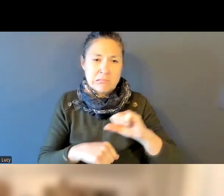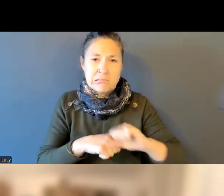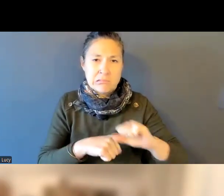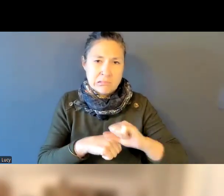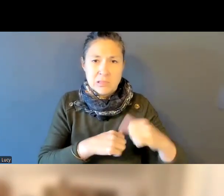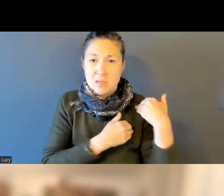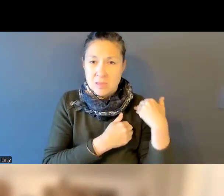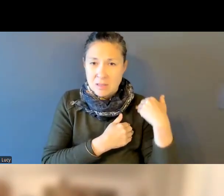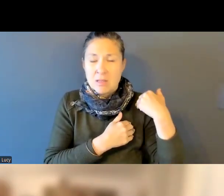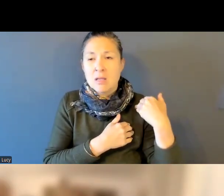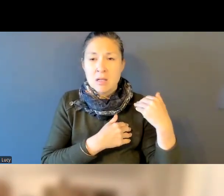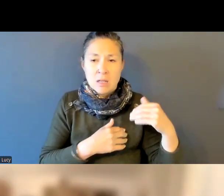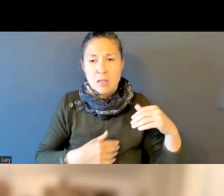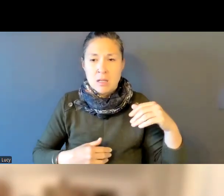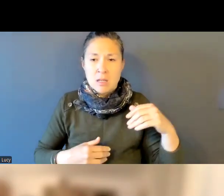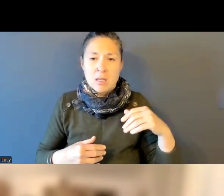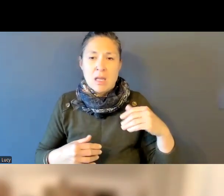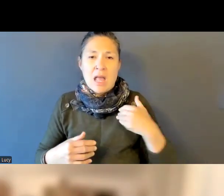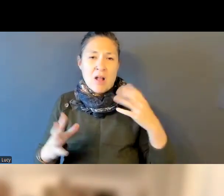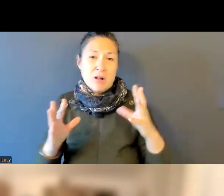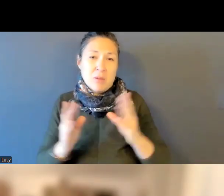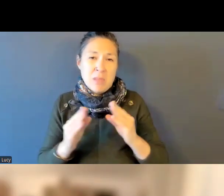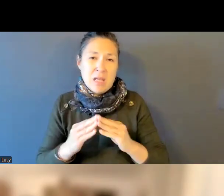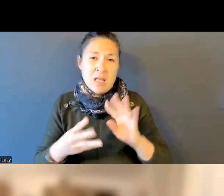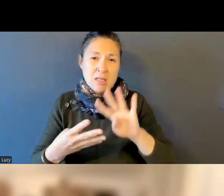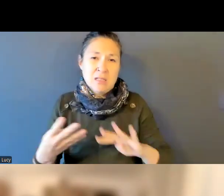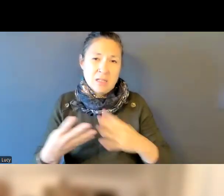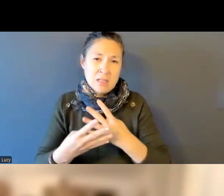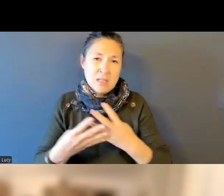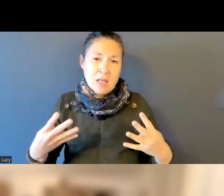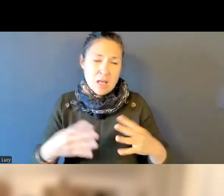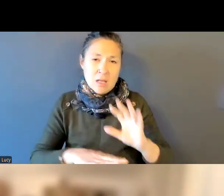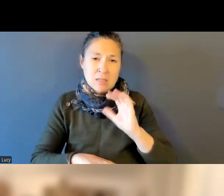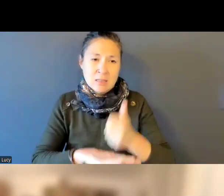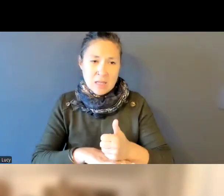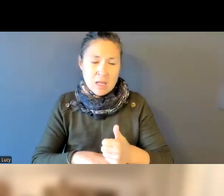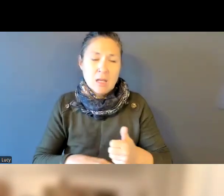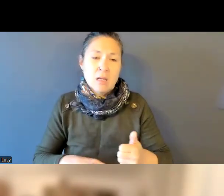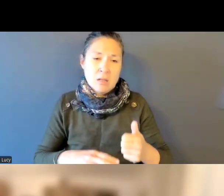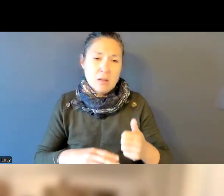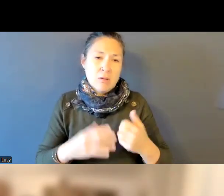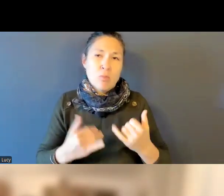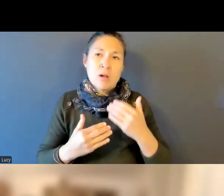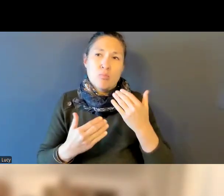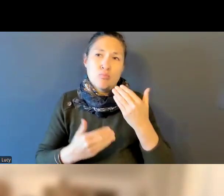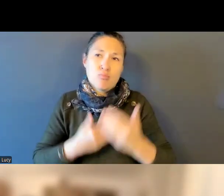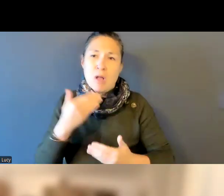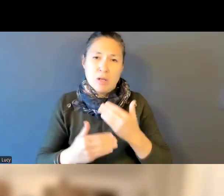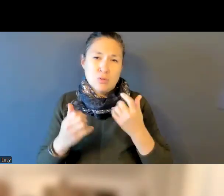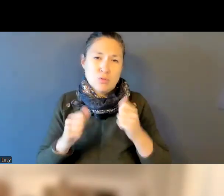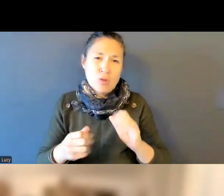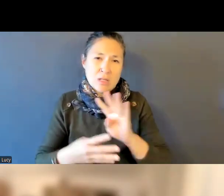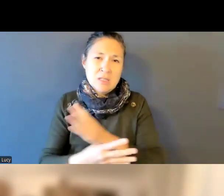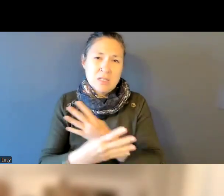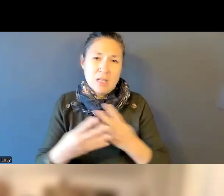have meetings scheduled with or we're in the process of trying to schedule